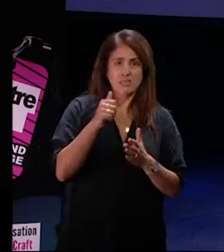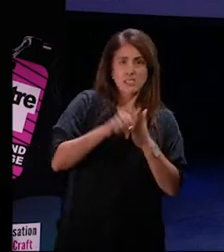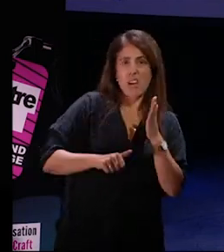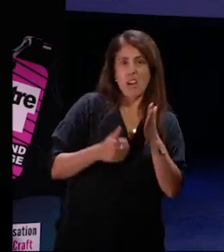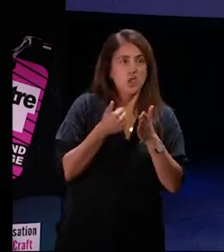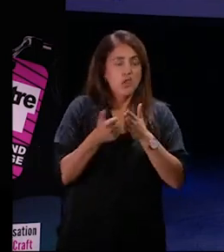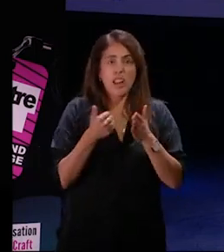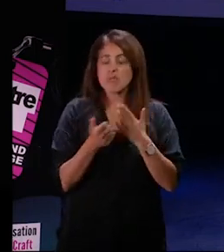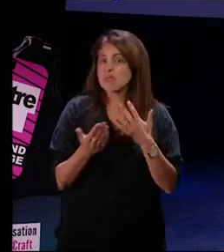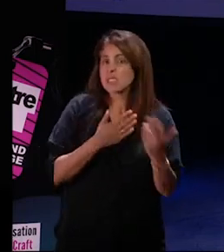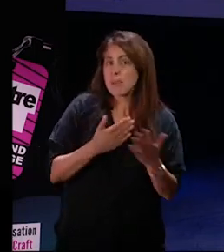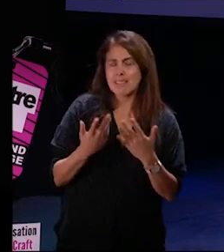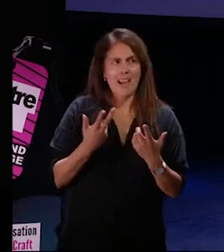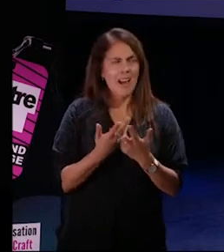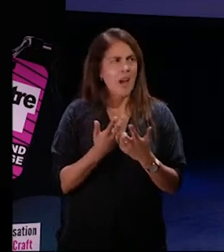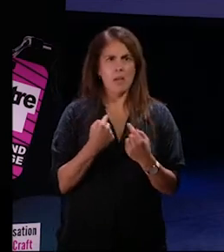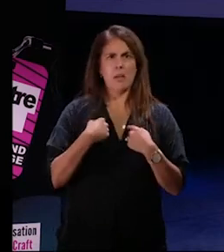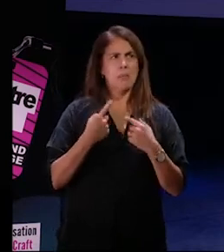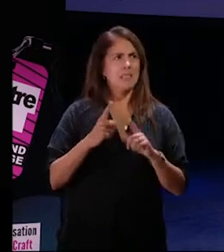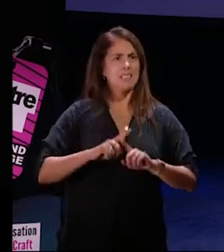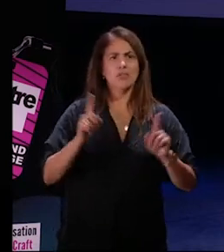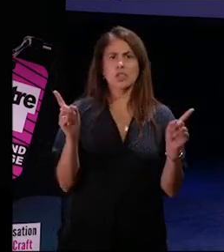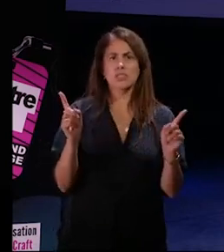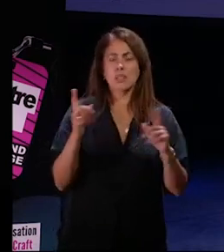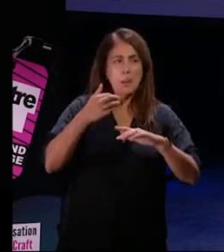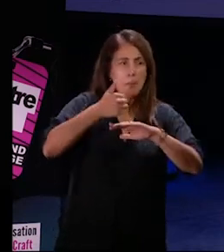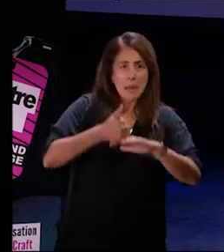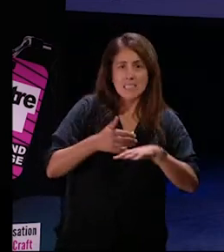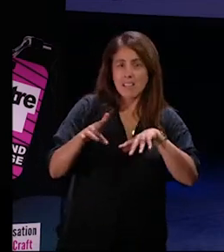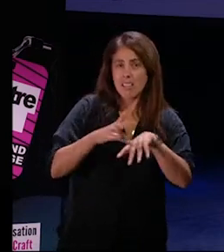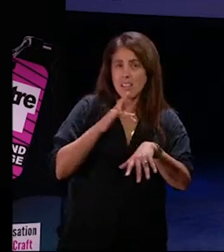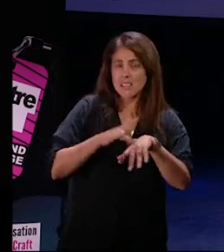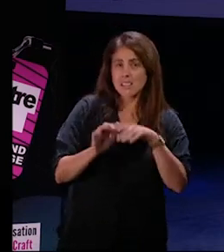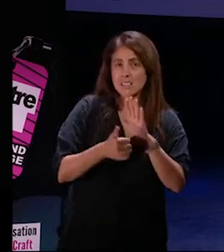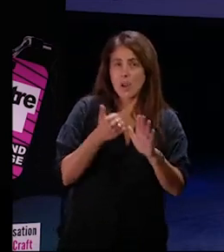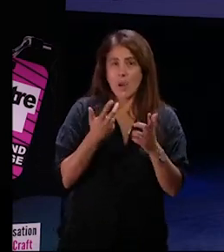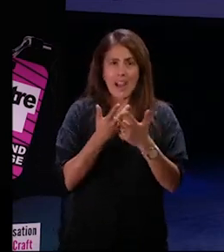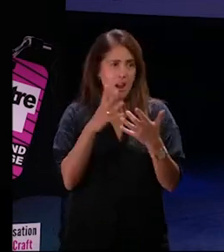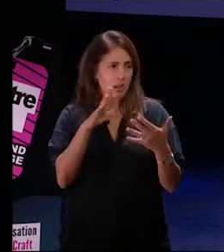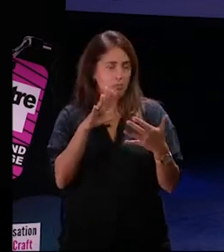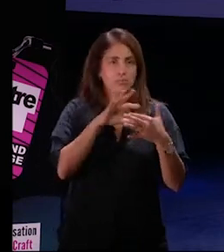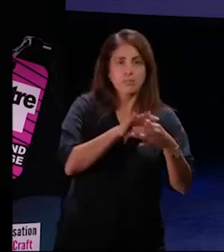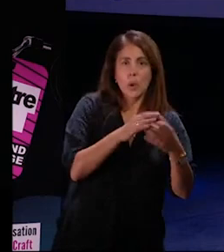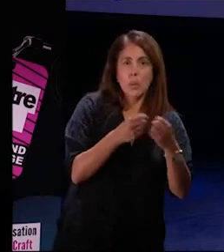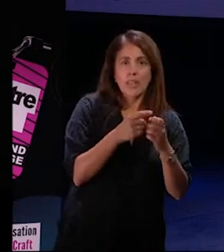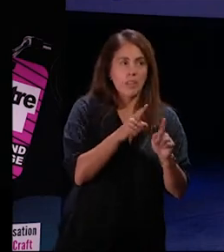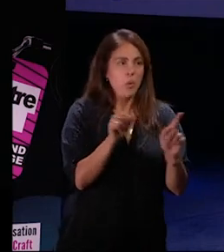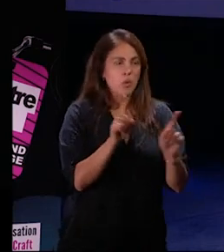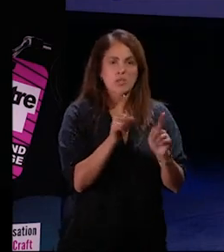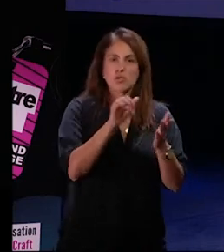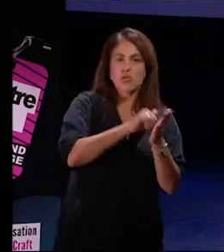can you make it different by you know, having your basic theatre skills and marrying that with what you think